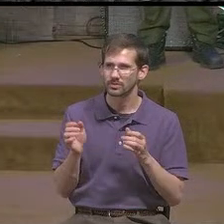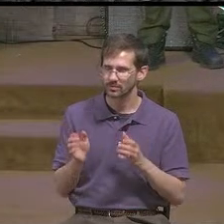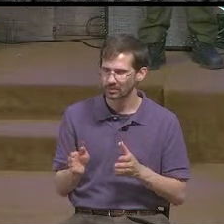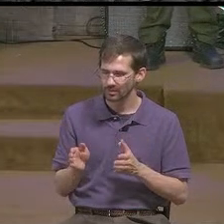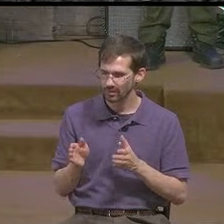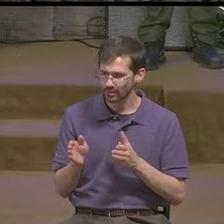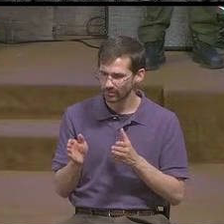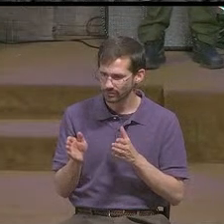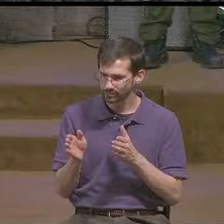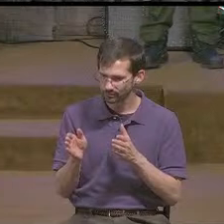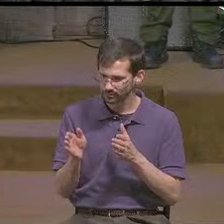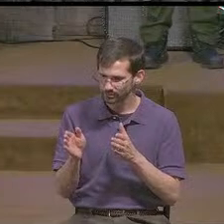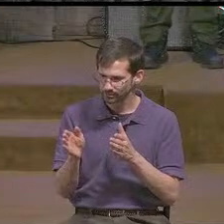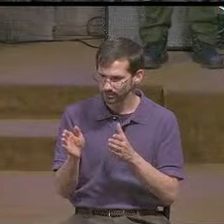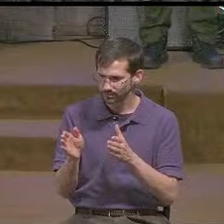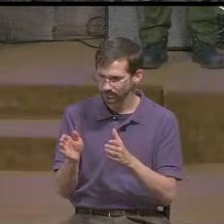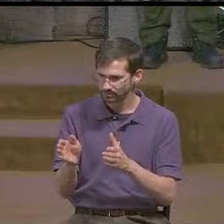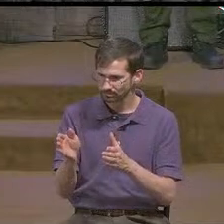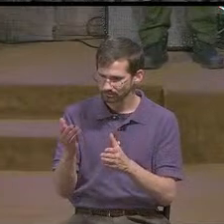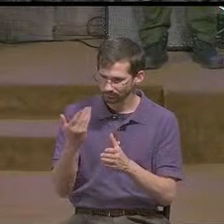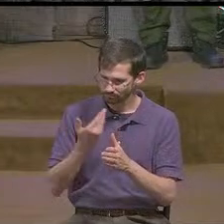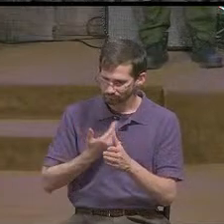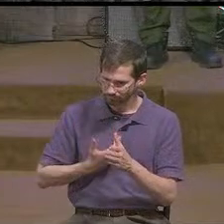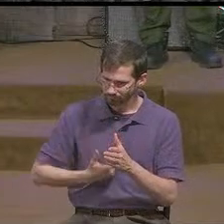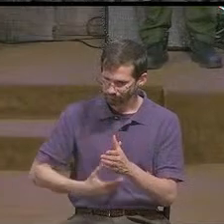Salvation Road.